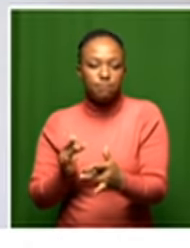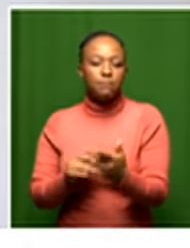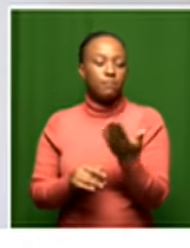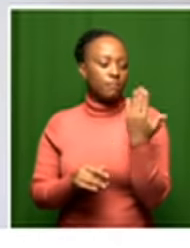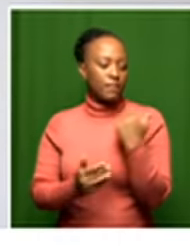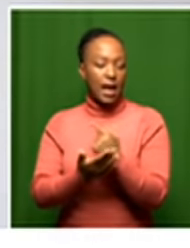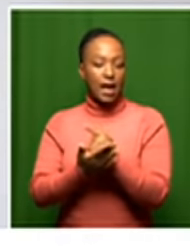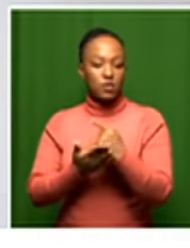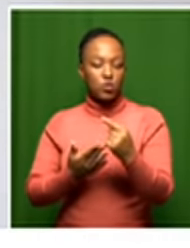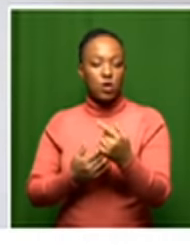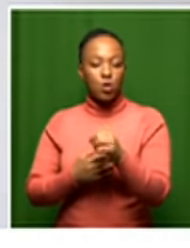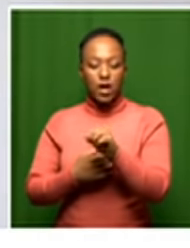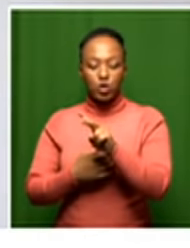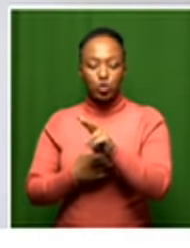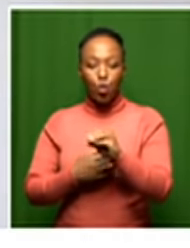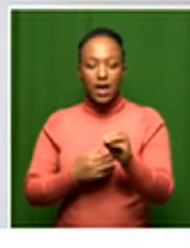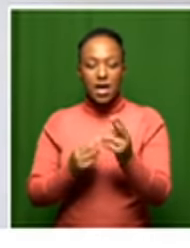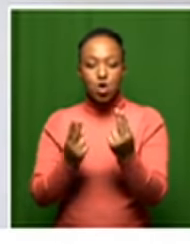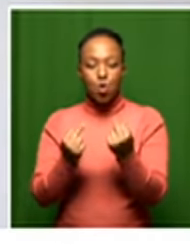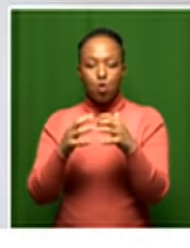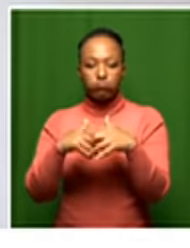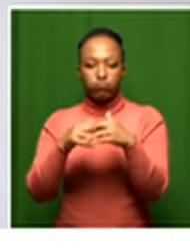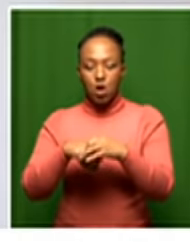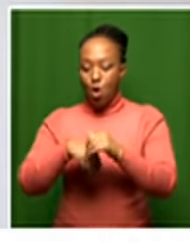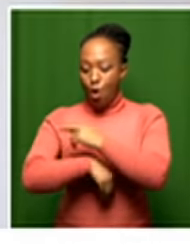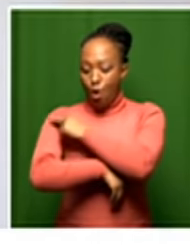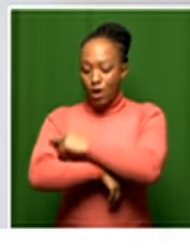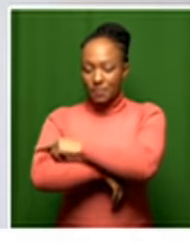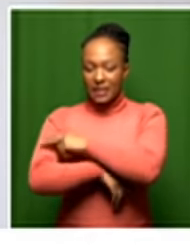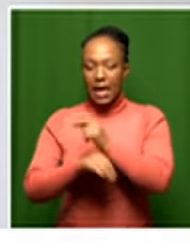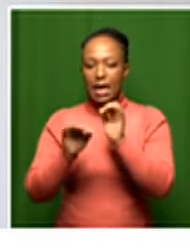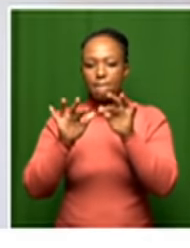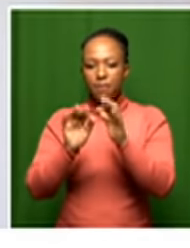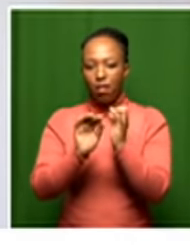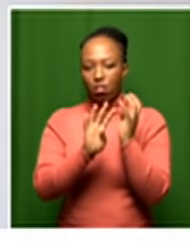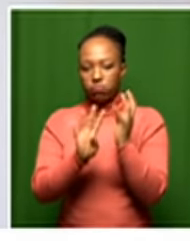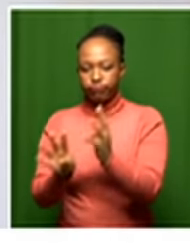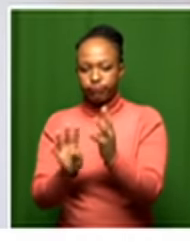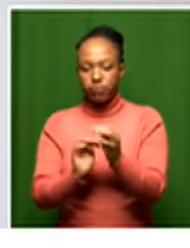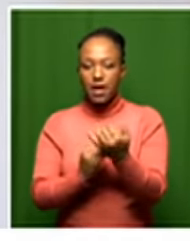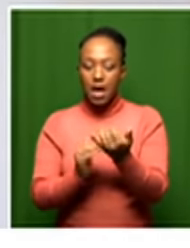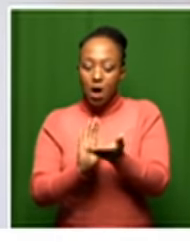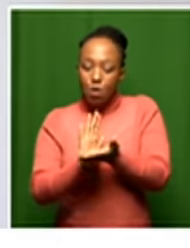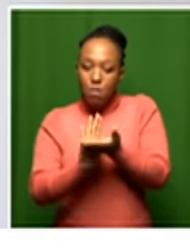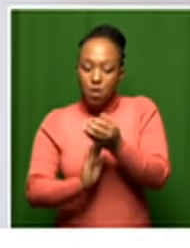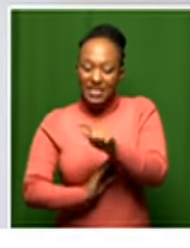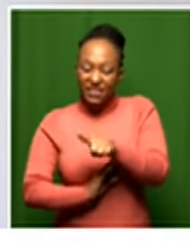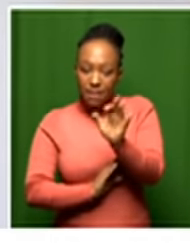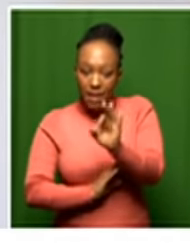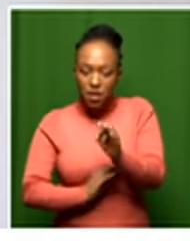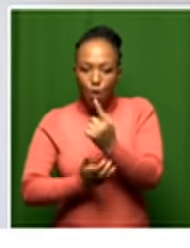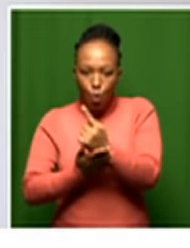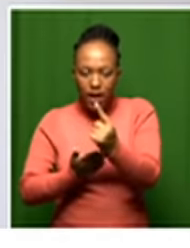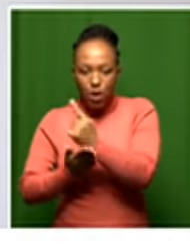there have been 3,200 new hospitalizations nationally, and that figure has increased by 17% week on week.